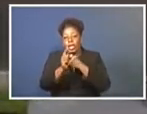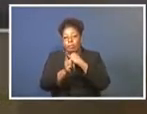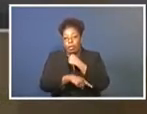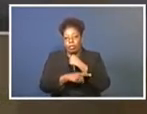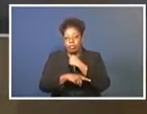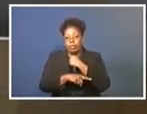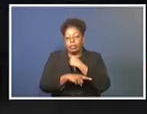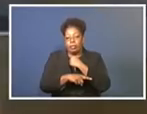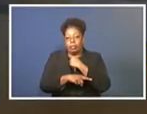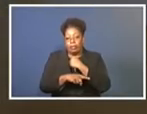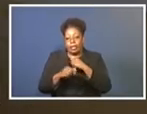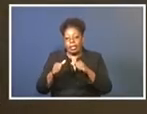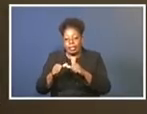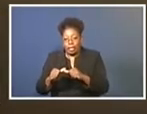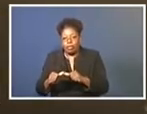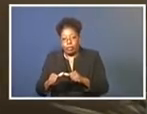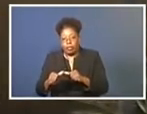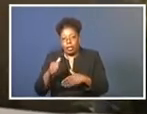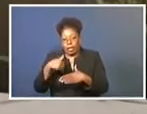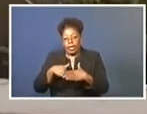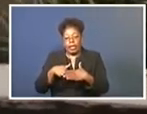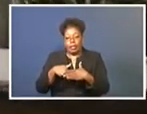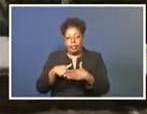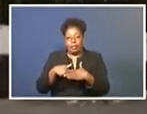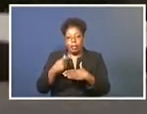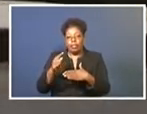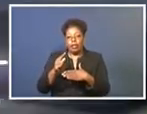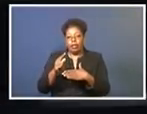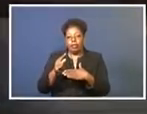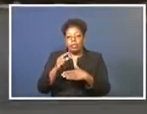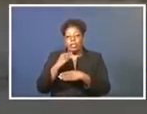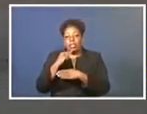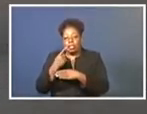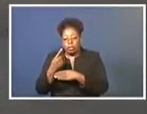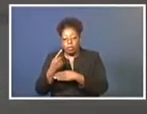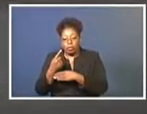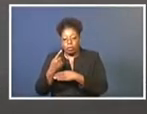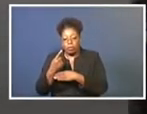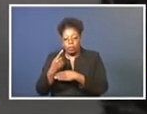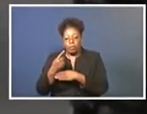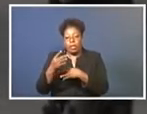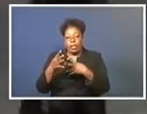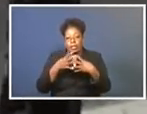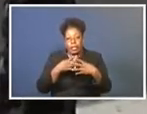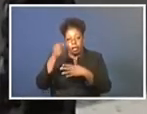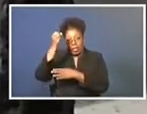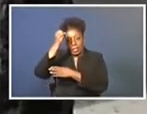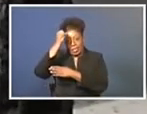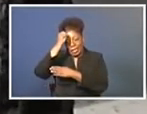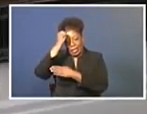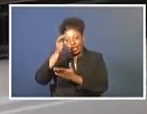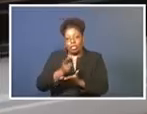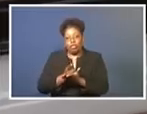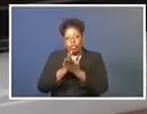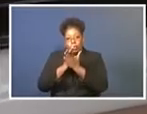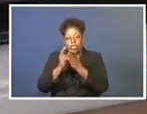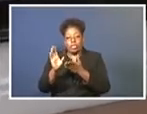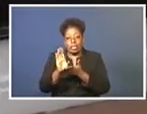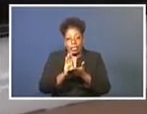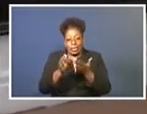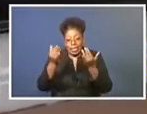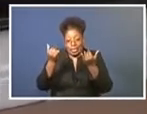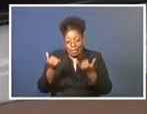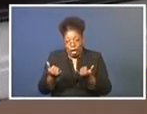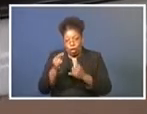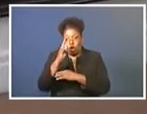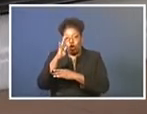life spent indefinitely behind the gates of the maximum security wing at the Sandilands Rehabilitation Center. Now,